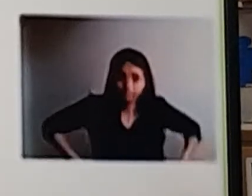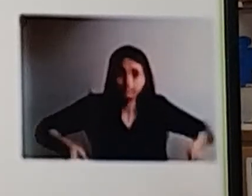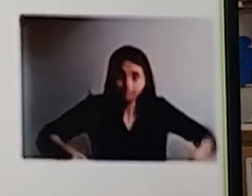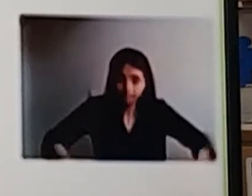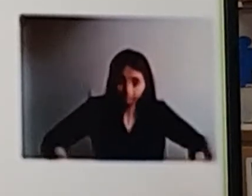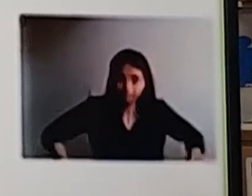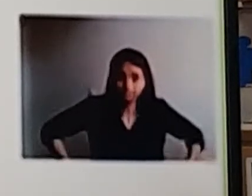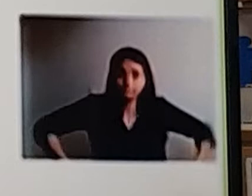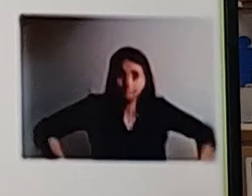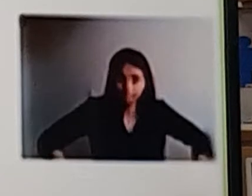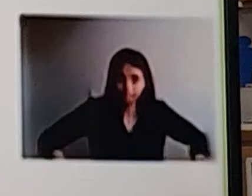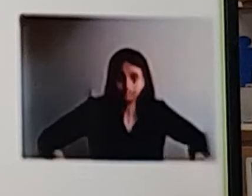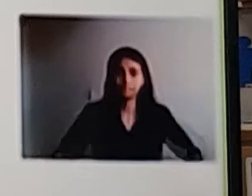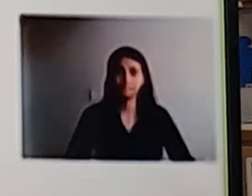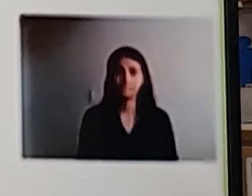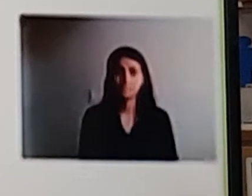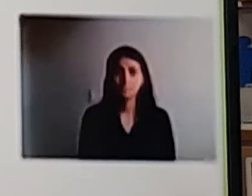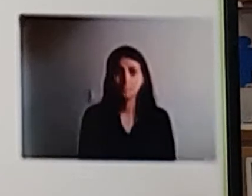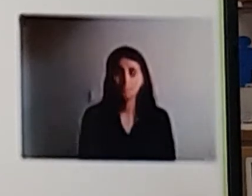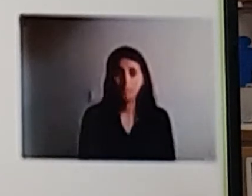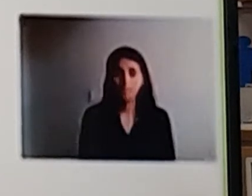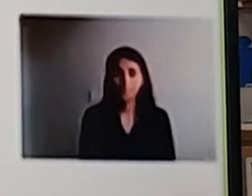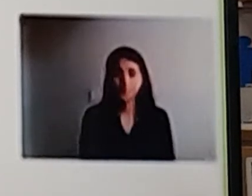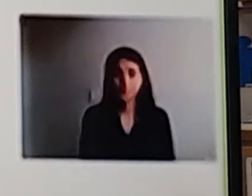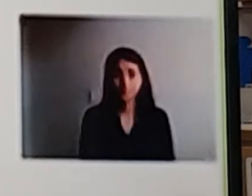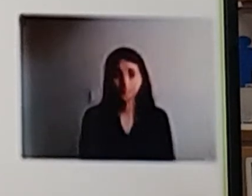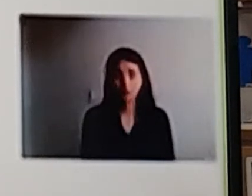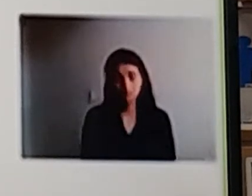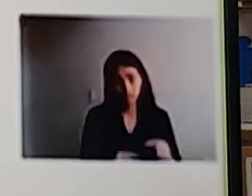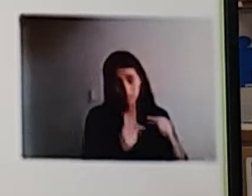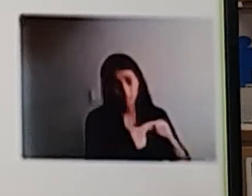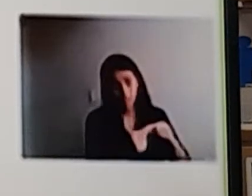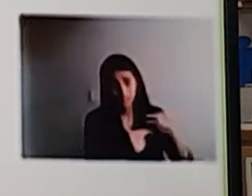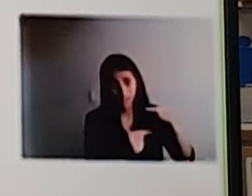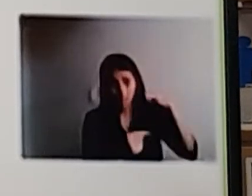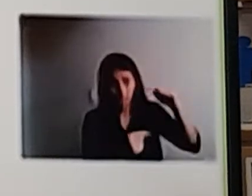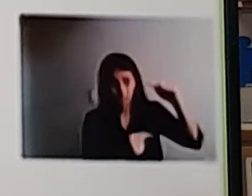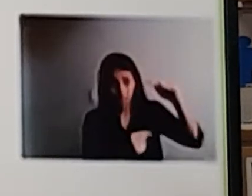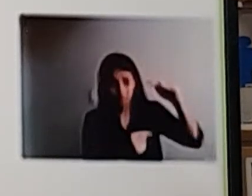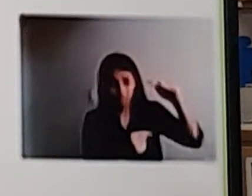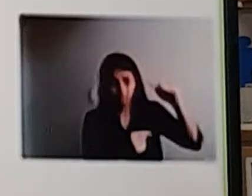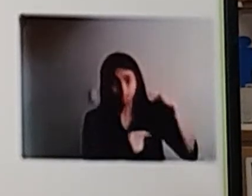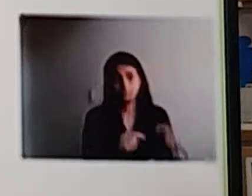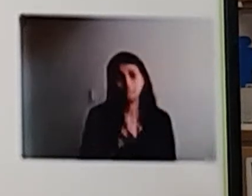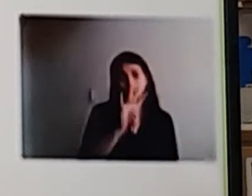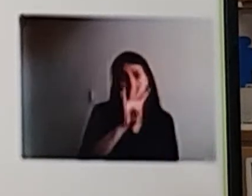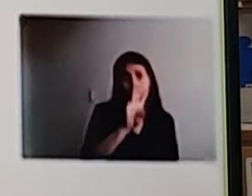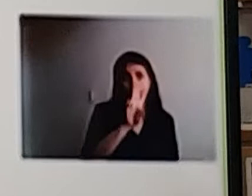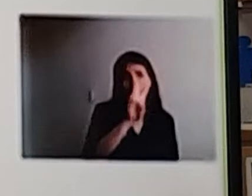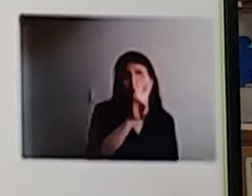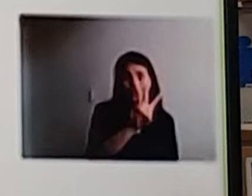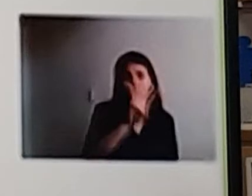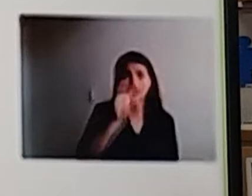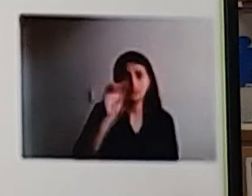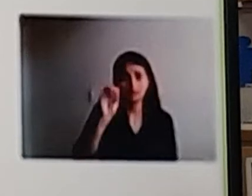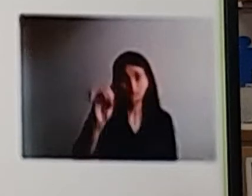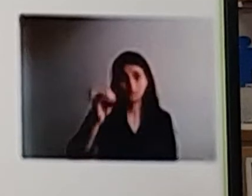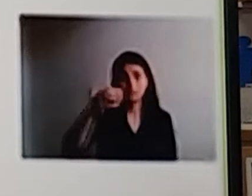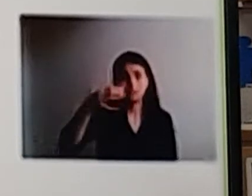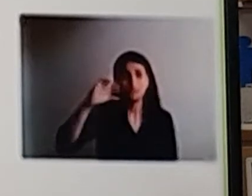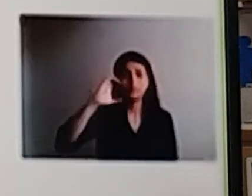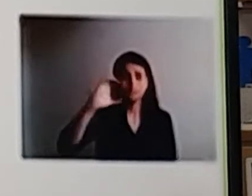Should be 30 centimeters from the first step. This is not used by the wheelchair, this is used by the people who is